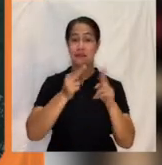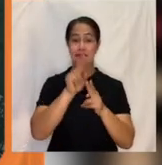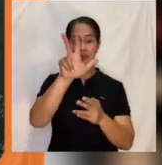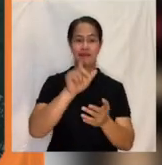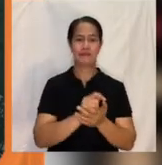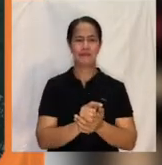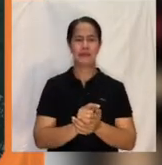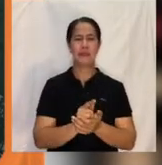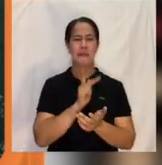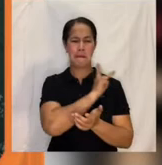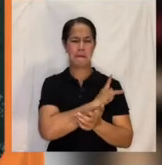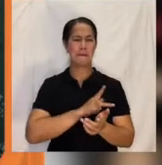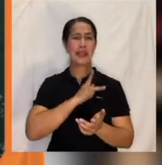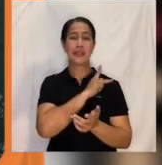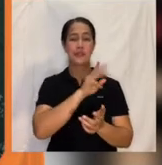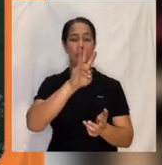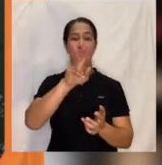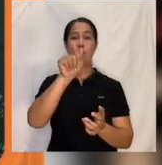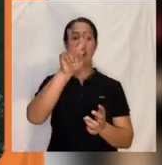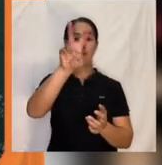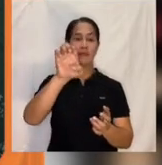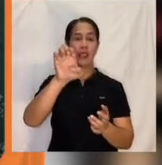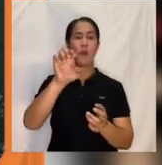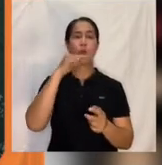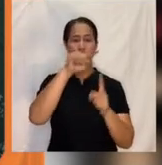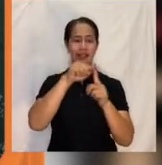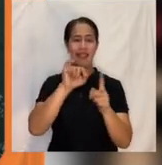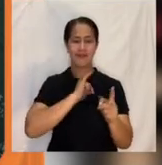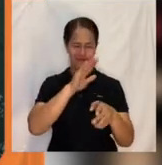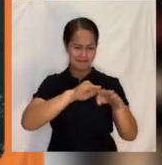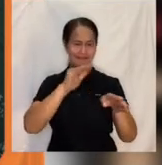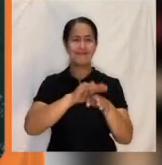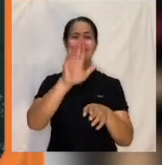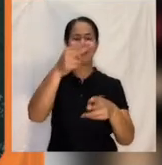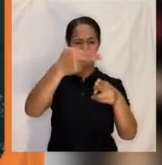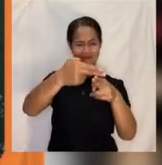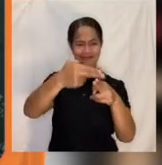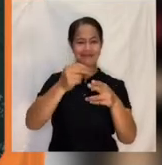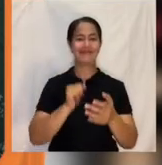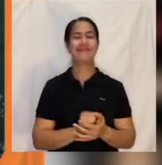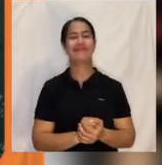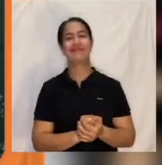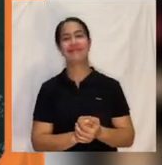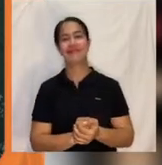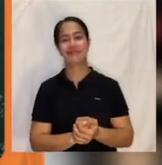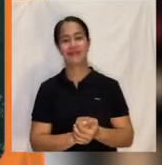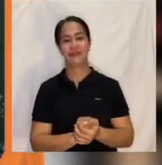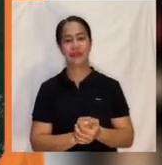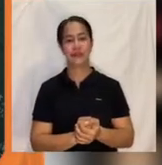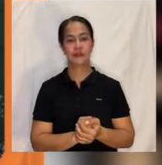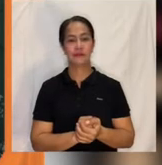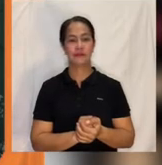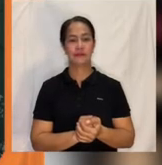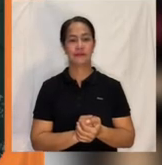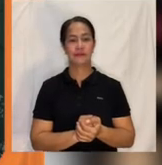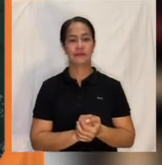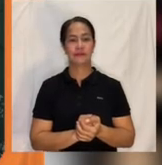Number three, please wave when I call your name.